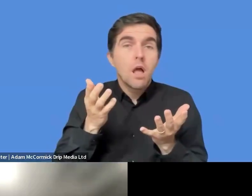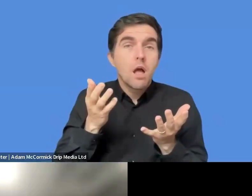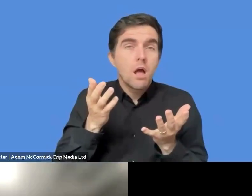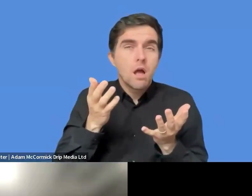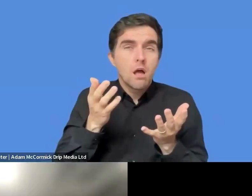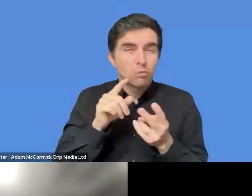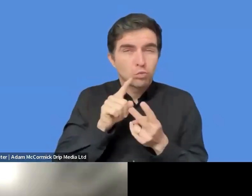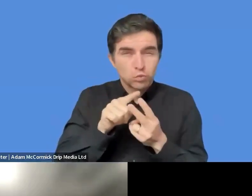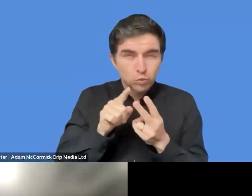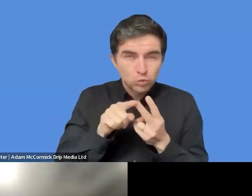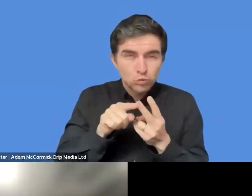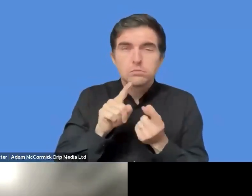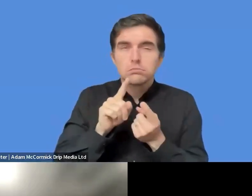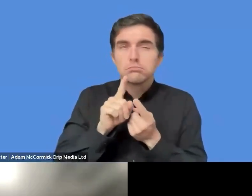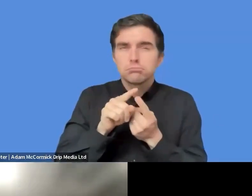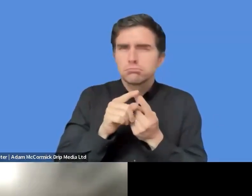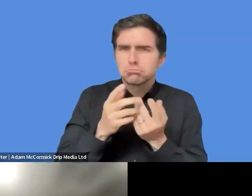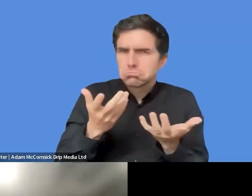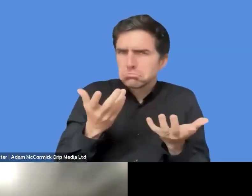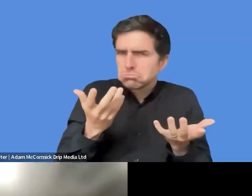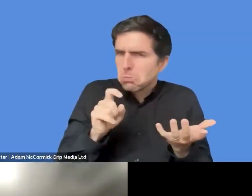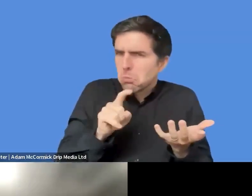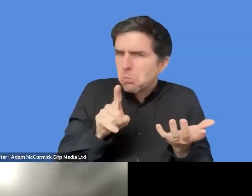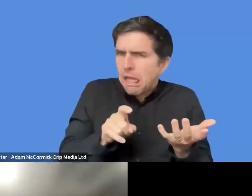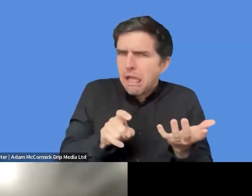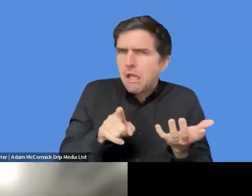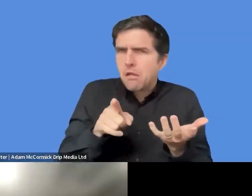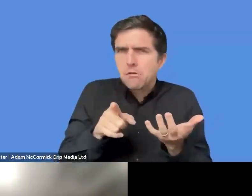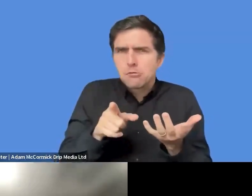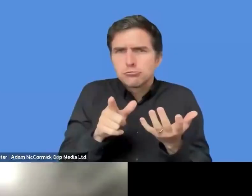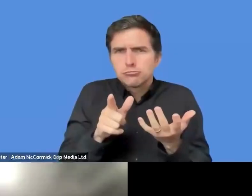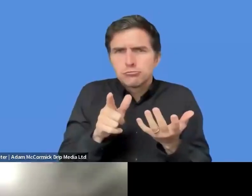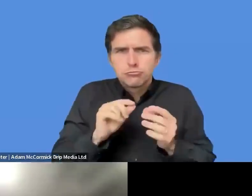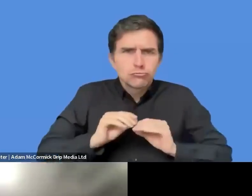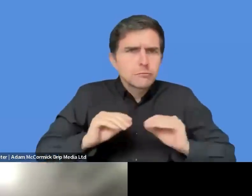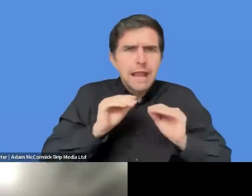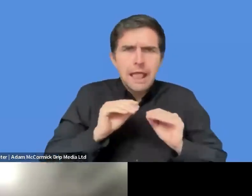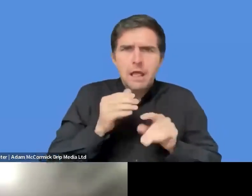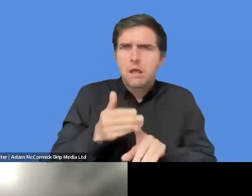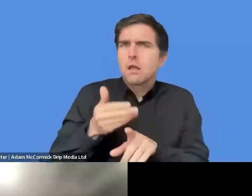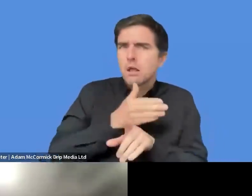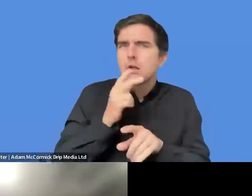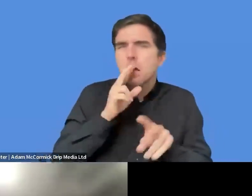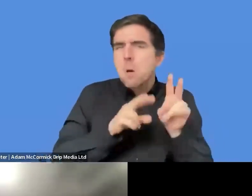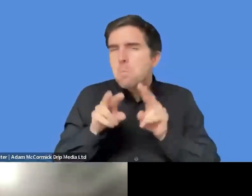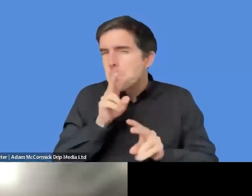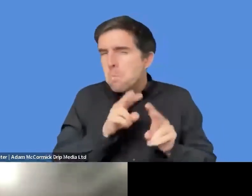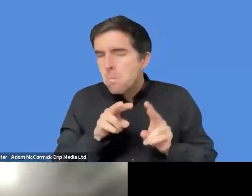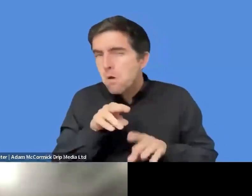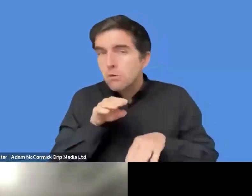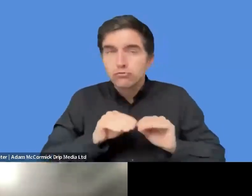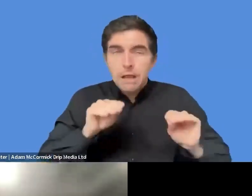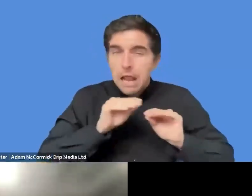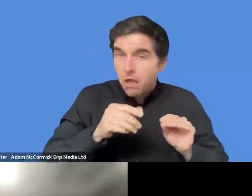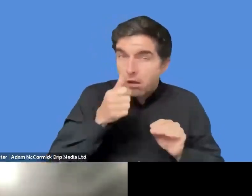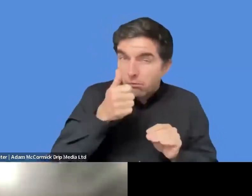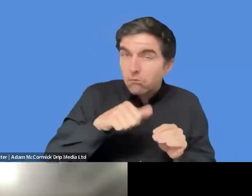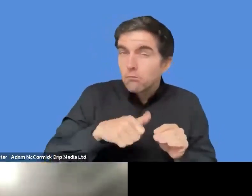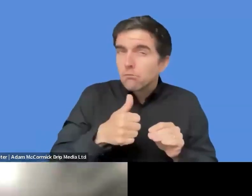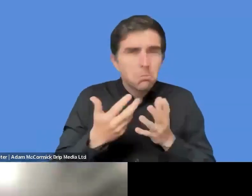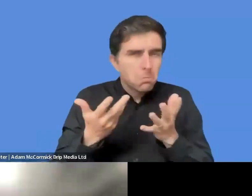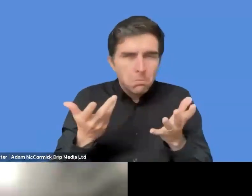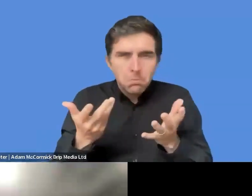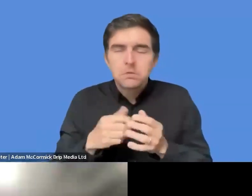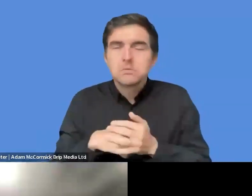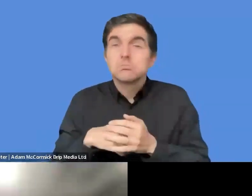the trainee profile, actual job, and what is the challenge is for doing that? And also the question is that